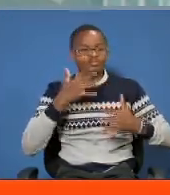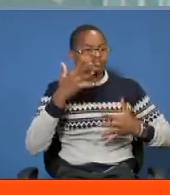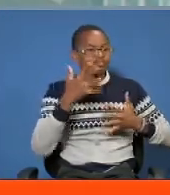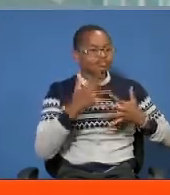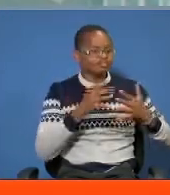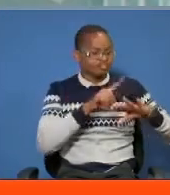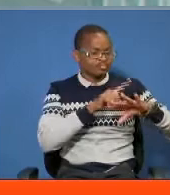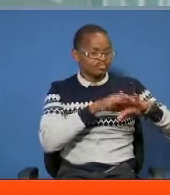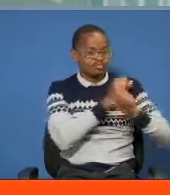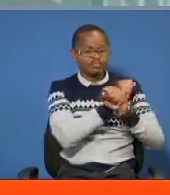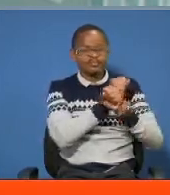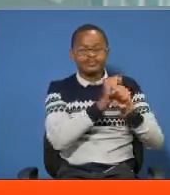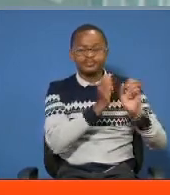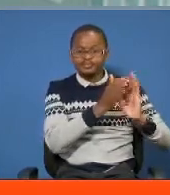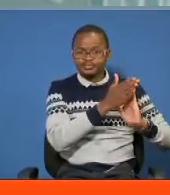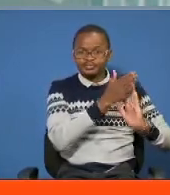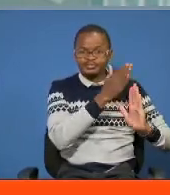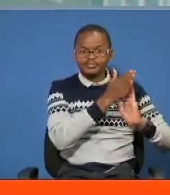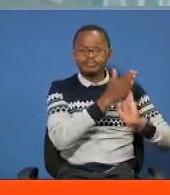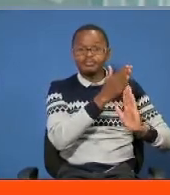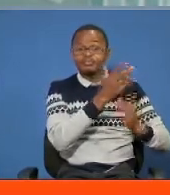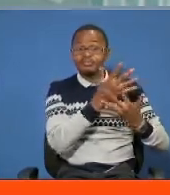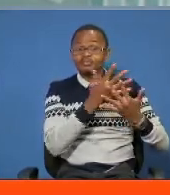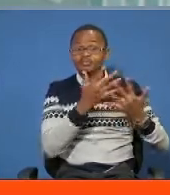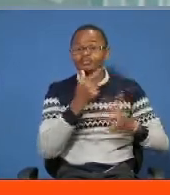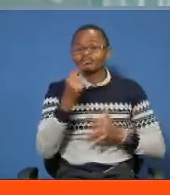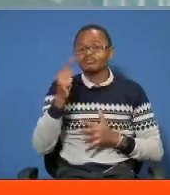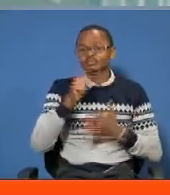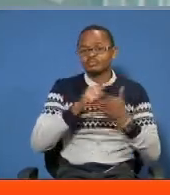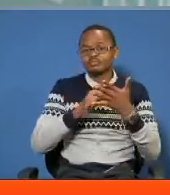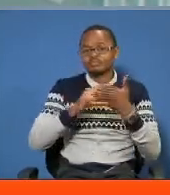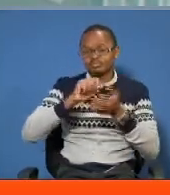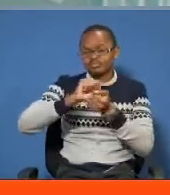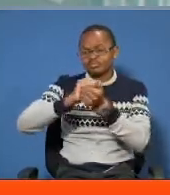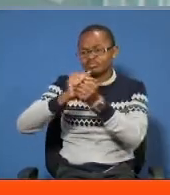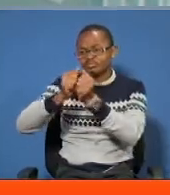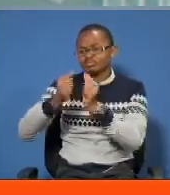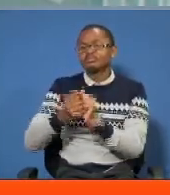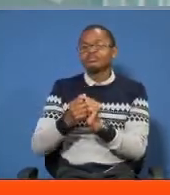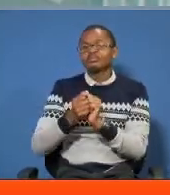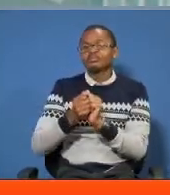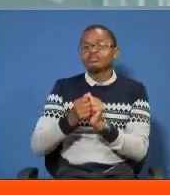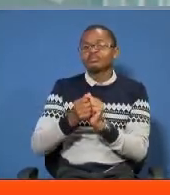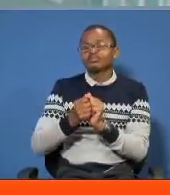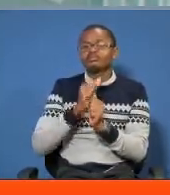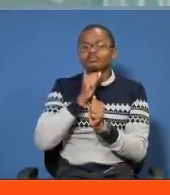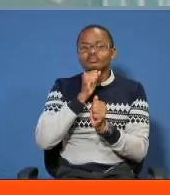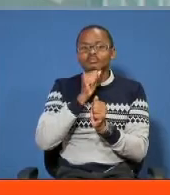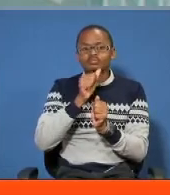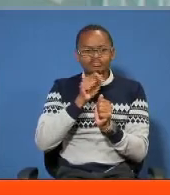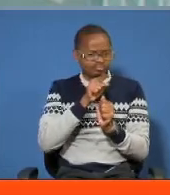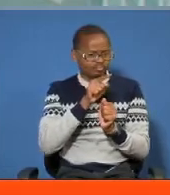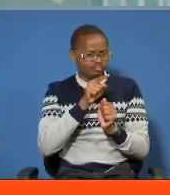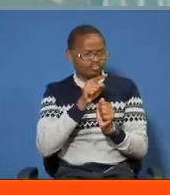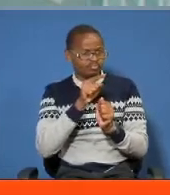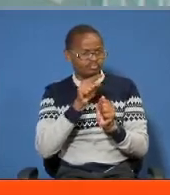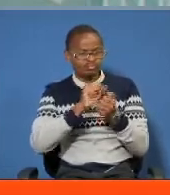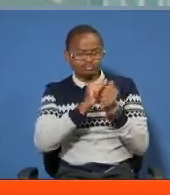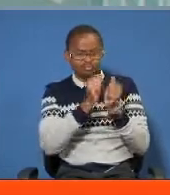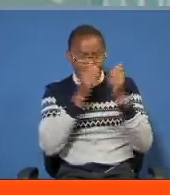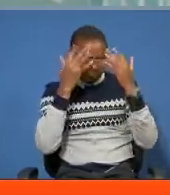or they save more time, or they move faster, stuff like that. So when we say change that adds value, I didn't quantify the